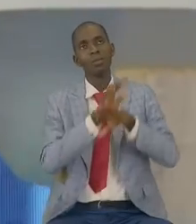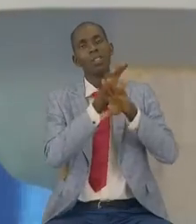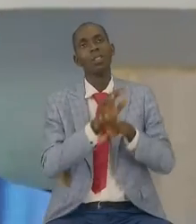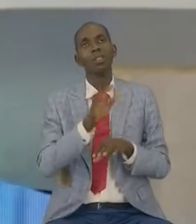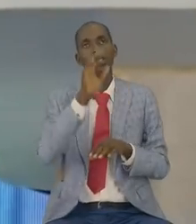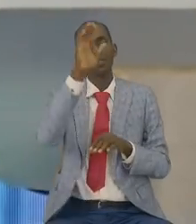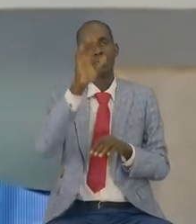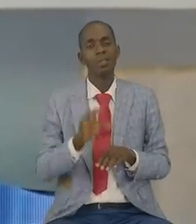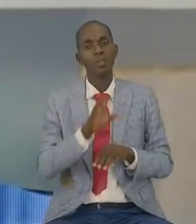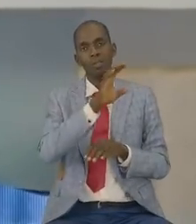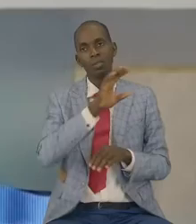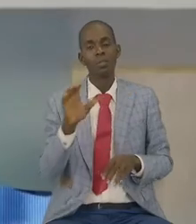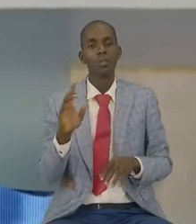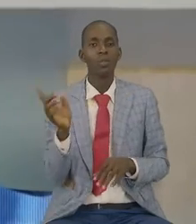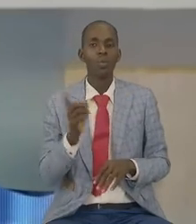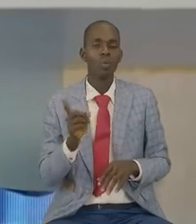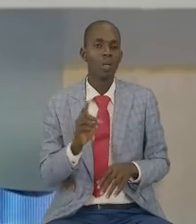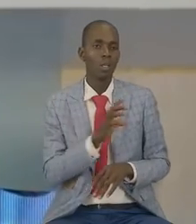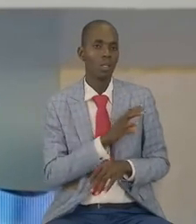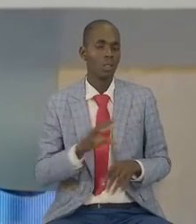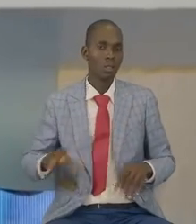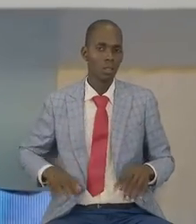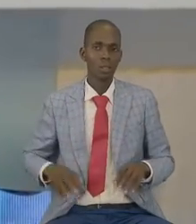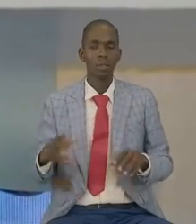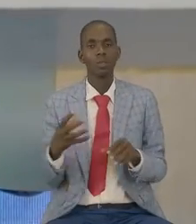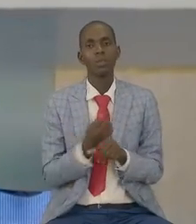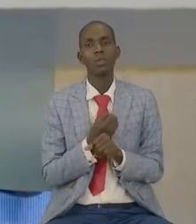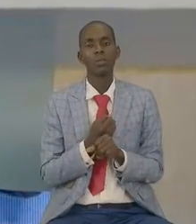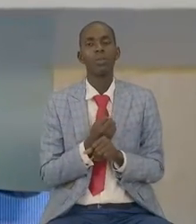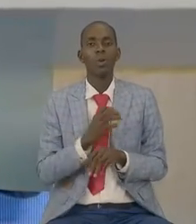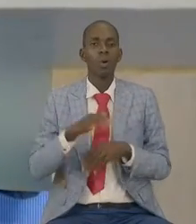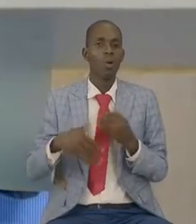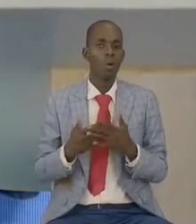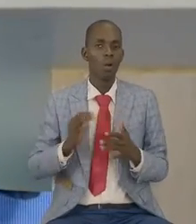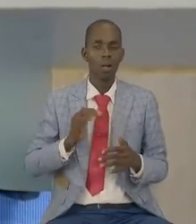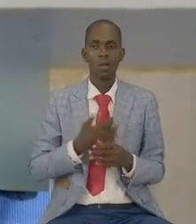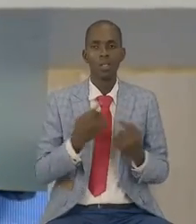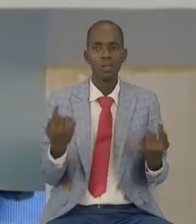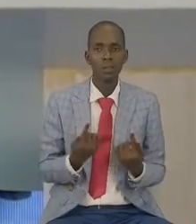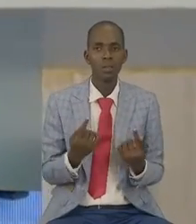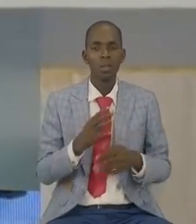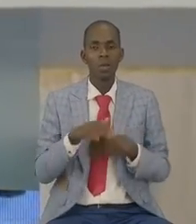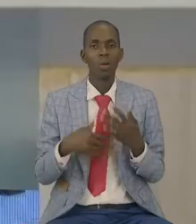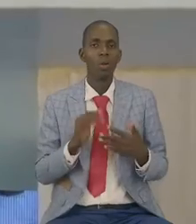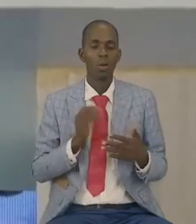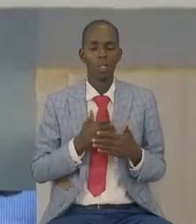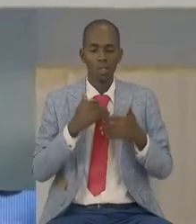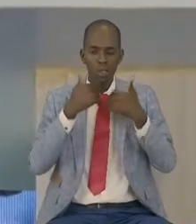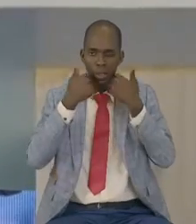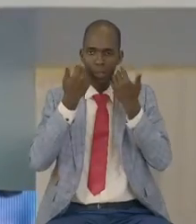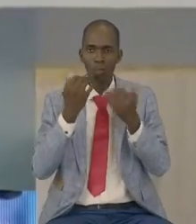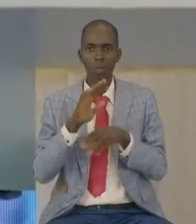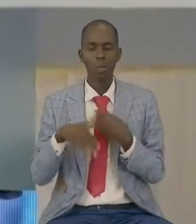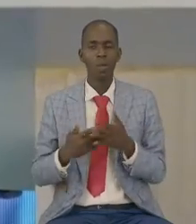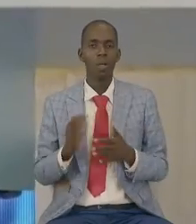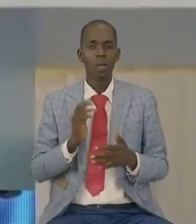where Christ took all our sin, all our shame, all our sorrow,